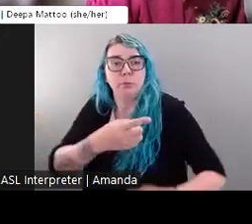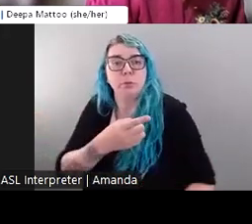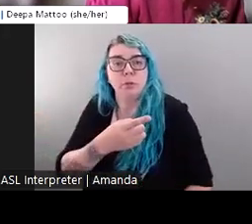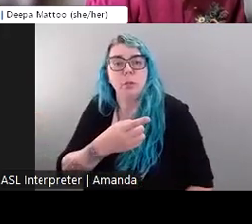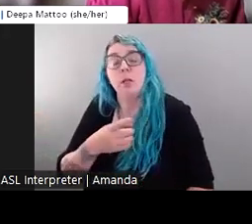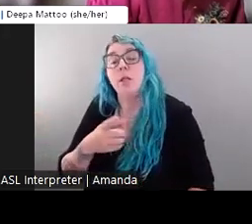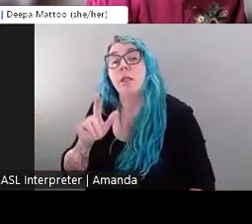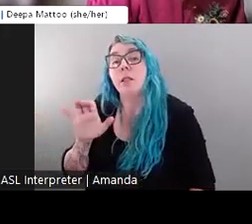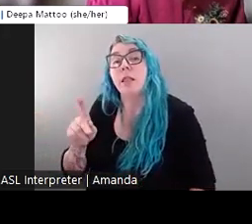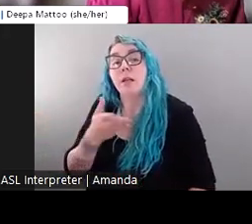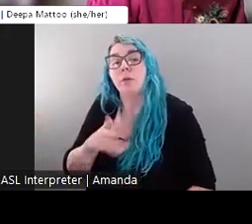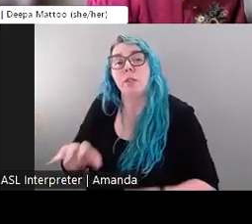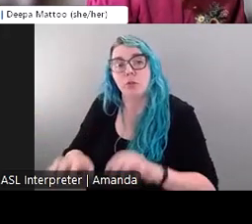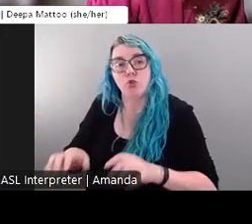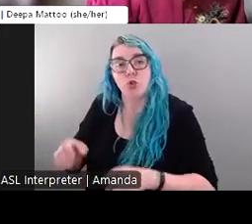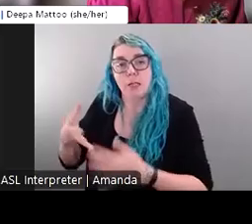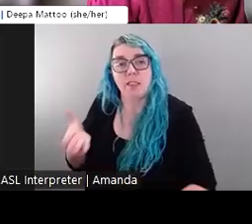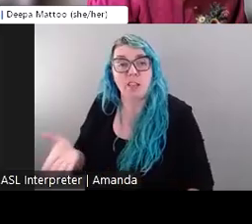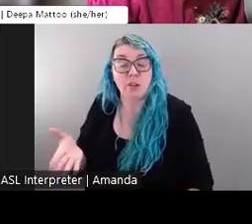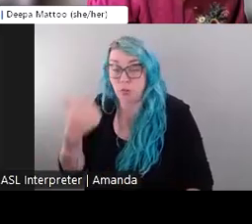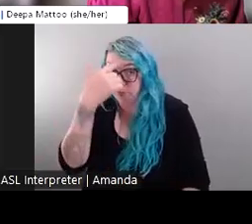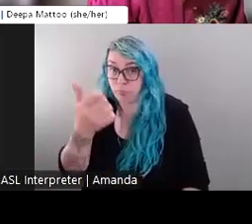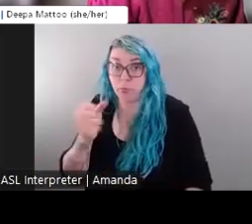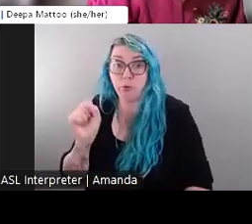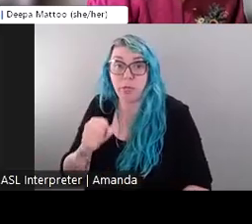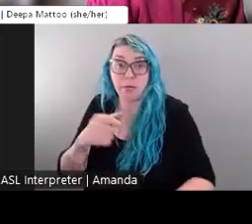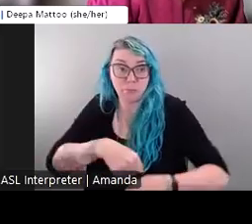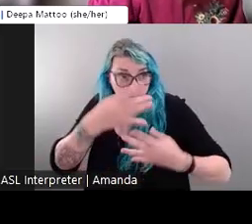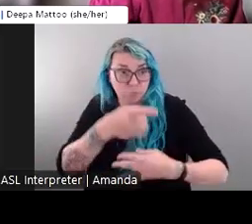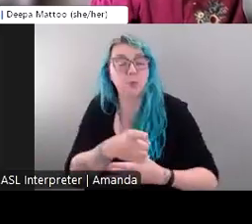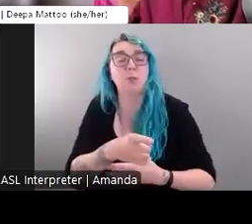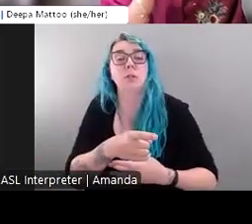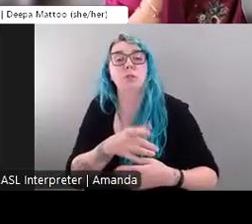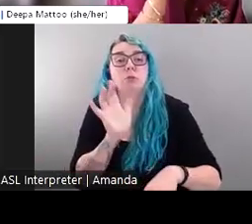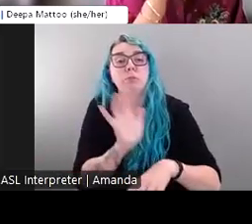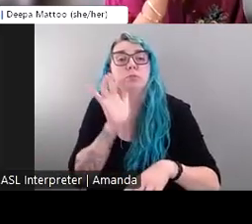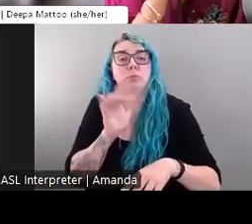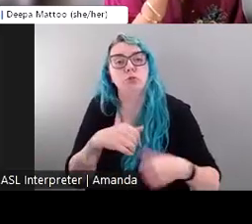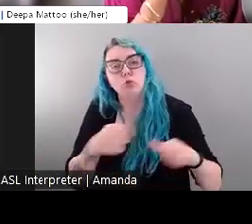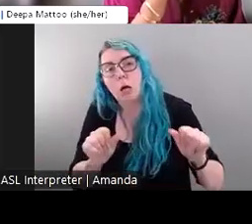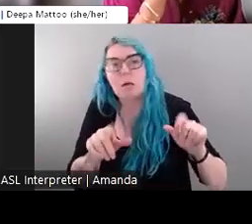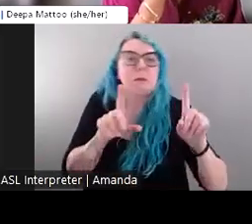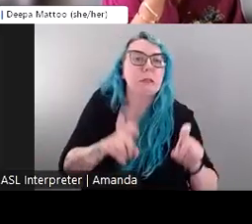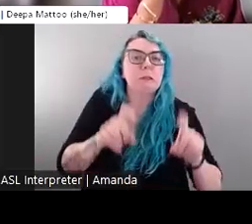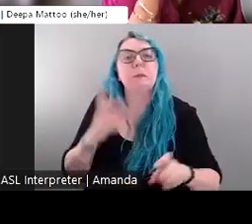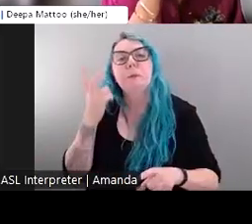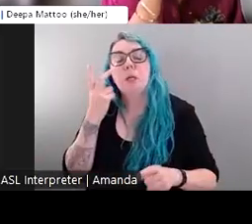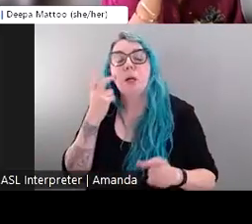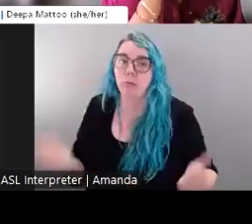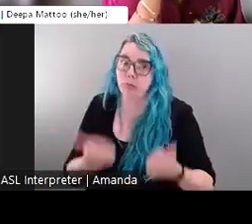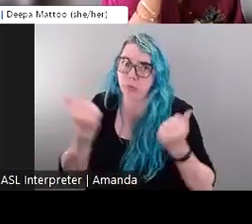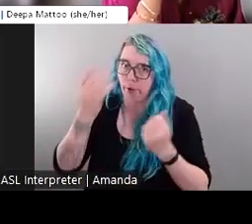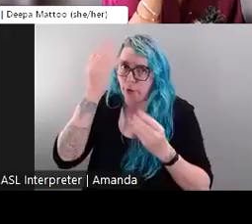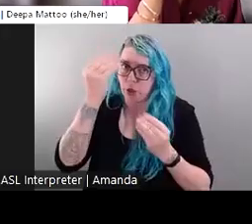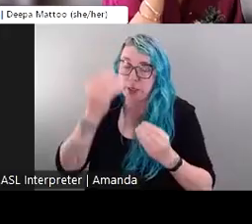feel free to go on the website and play around with the tool. There's lots of content on there, so we'd love to get your feedback. There's also a